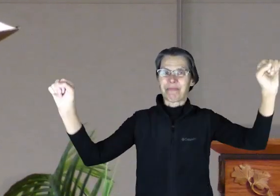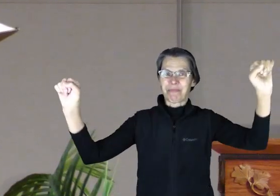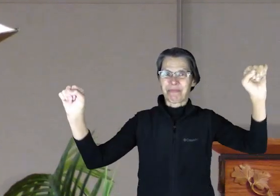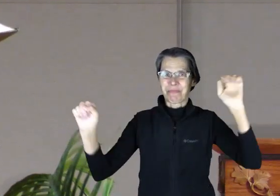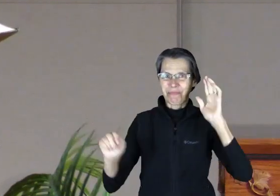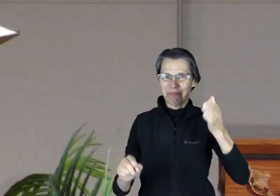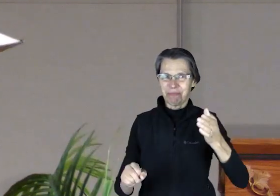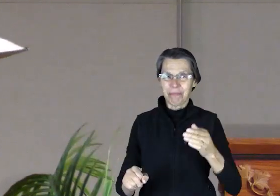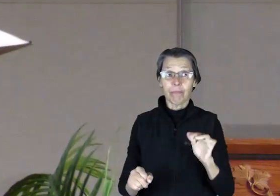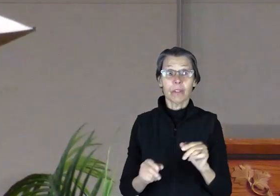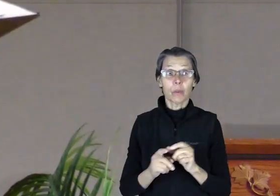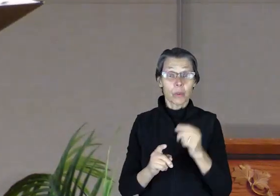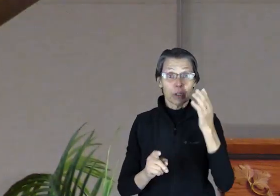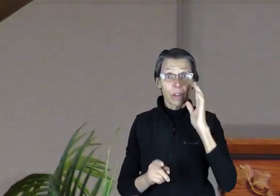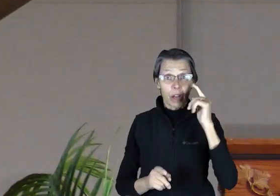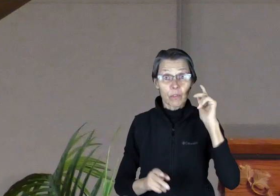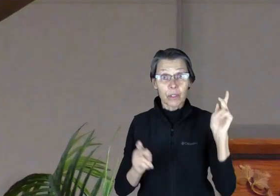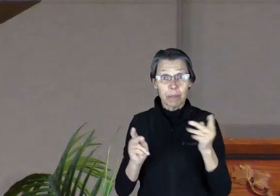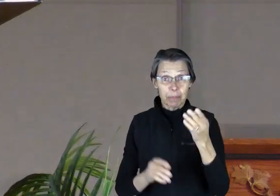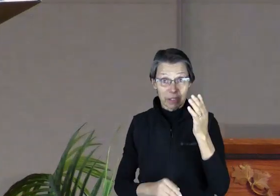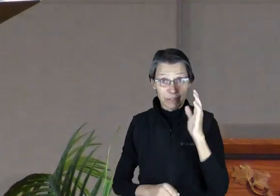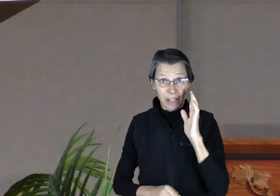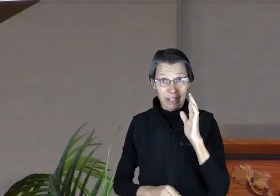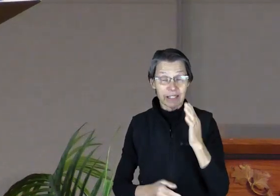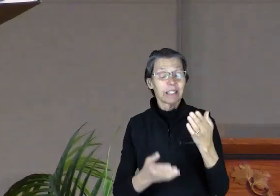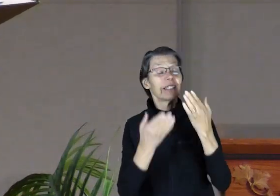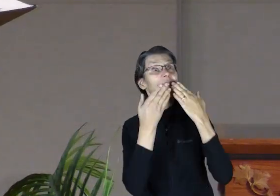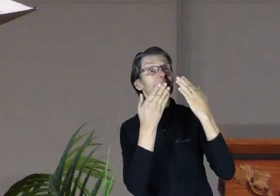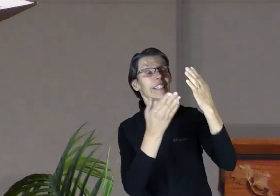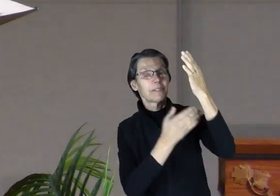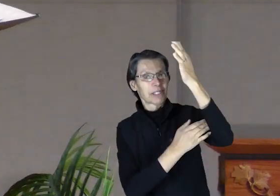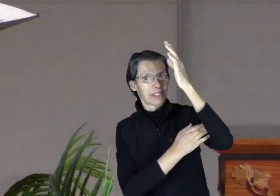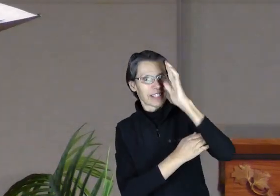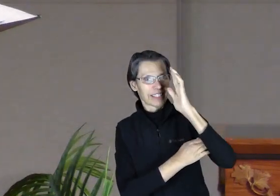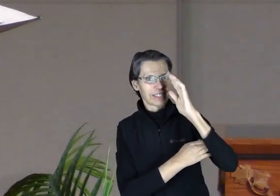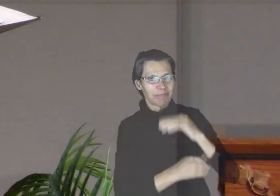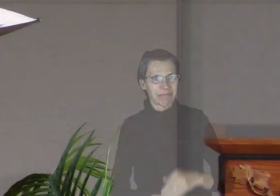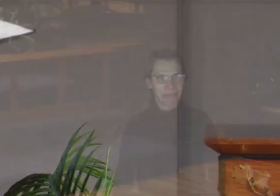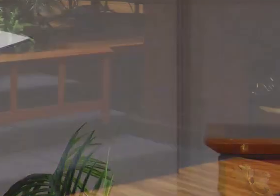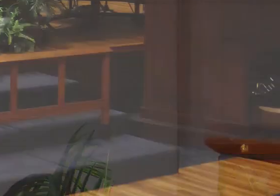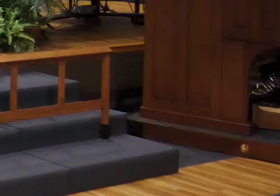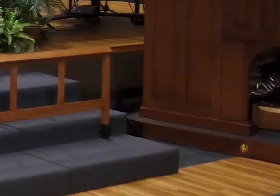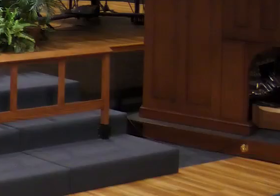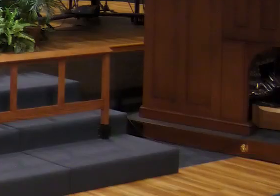gospel will save it." This is the word of God for the people of God. Thanks be to God.